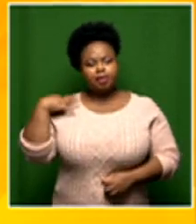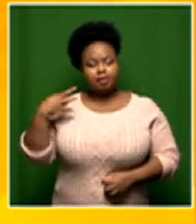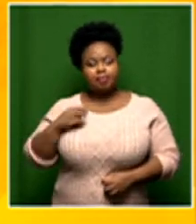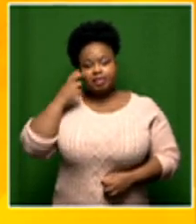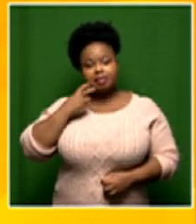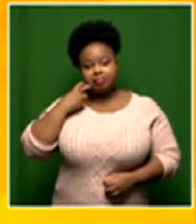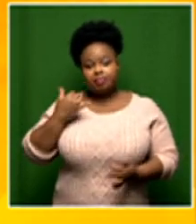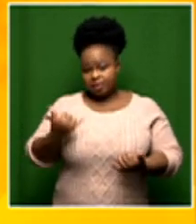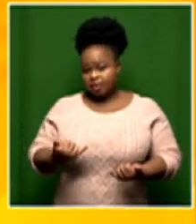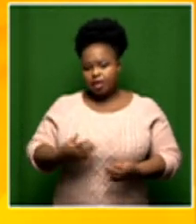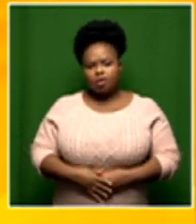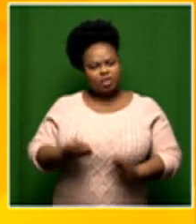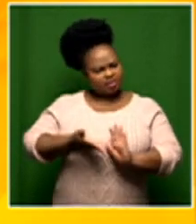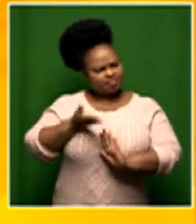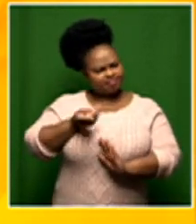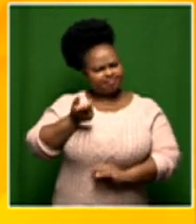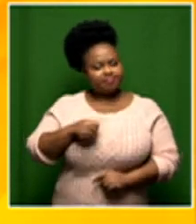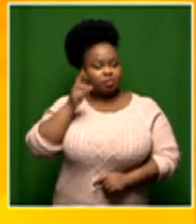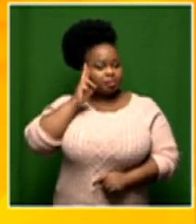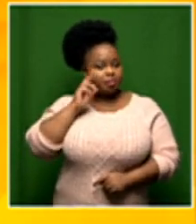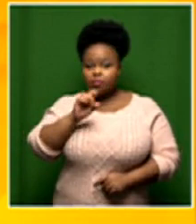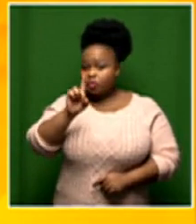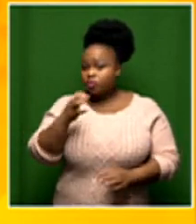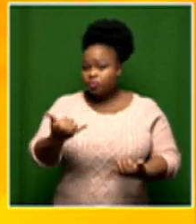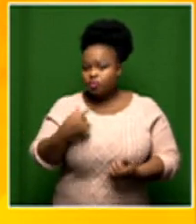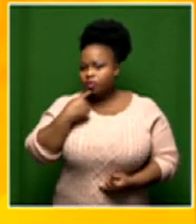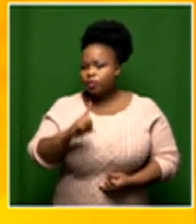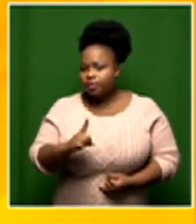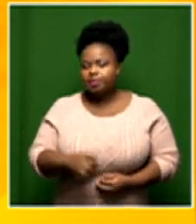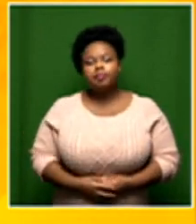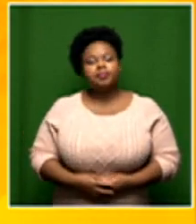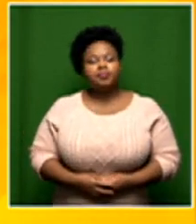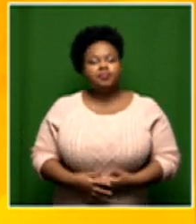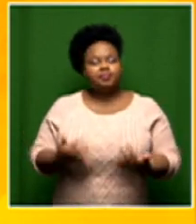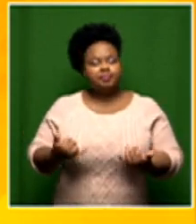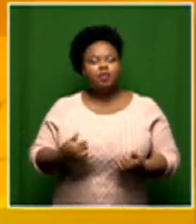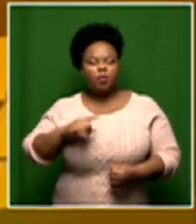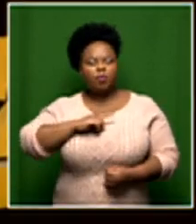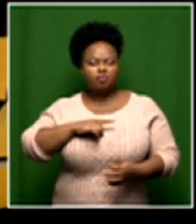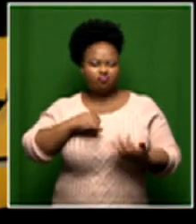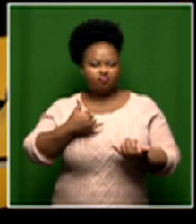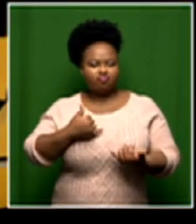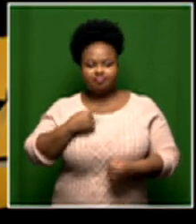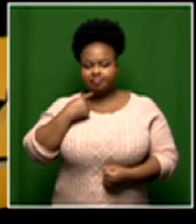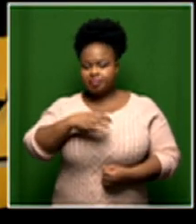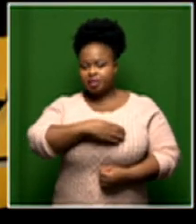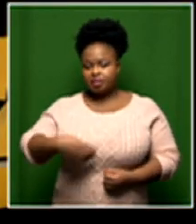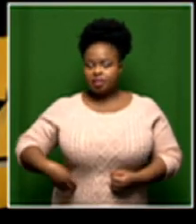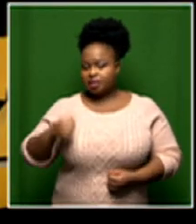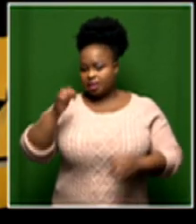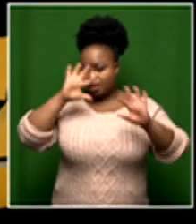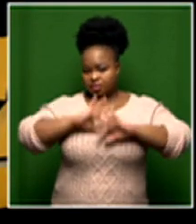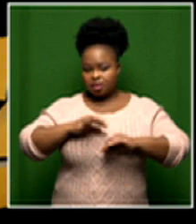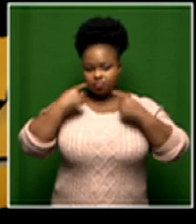Zweli Mkhize. In the meantime, let's just give you a quick recap on our question of the day. And this, of course, in response to what the President announced last